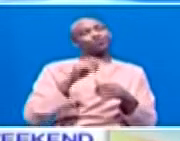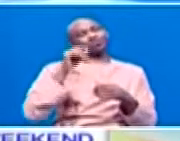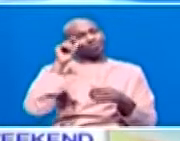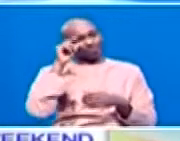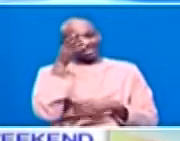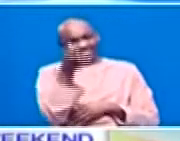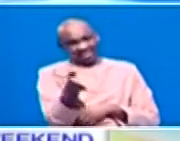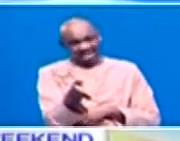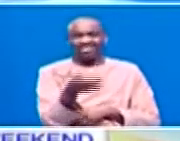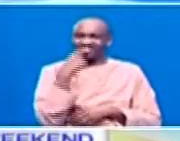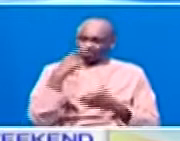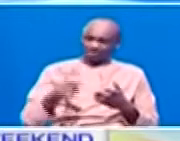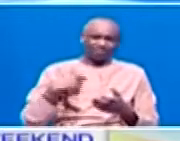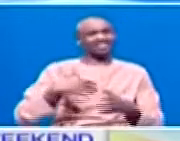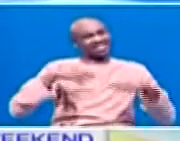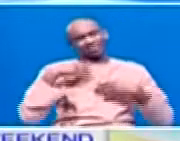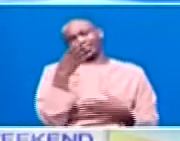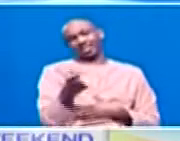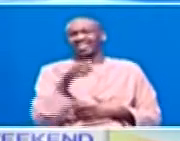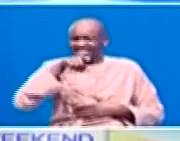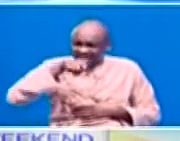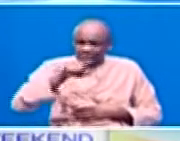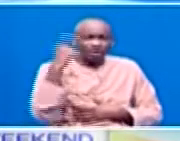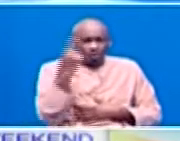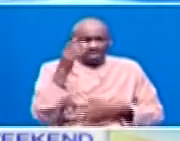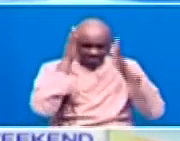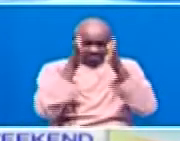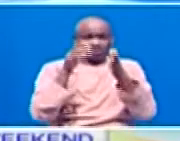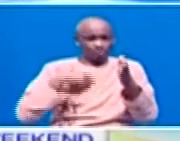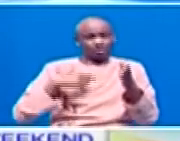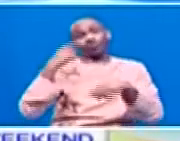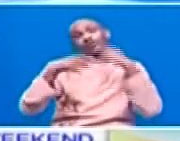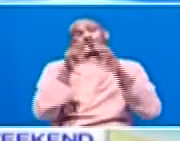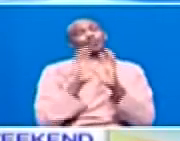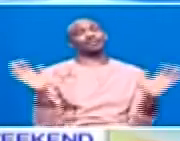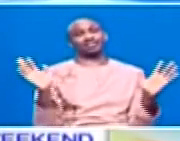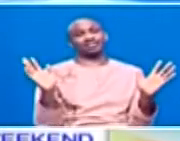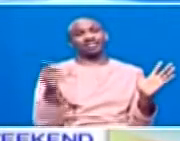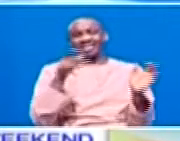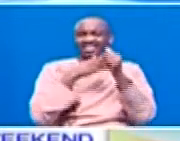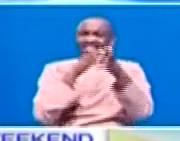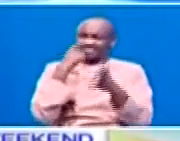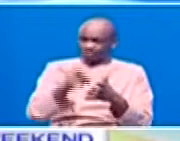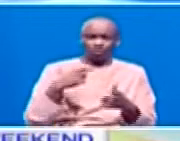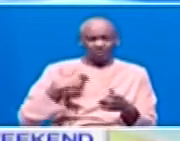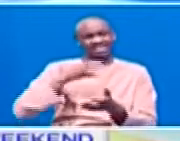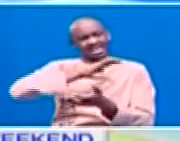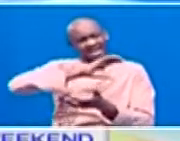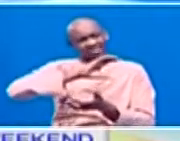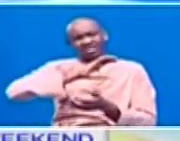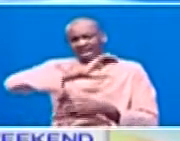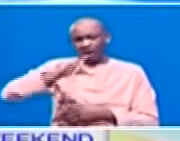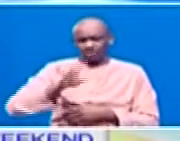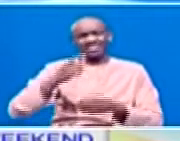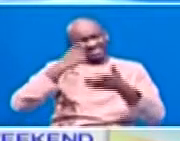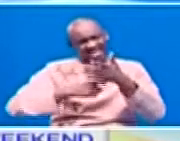political vessel, but rather a conglomeration of the counties to spur development. The leaders resolved to harmonize the county's taxation